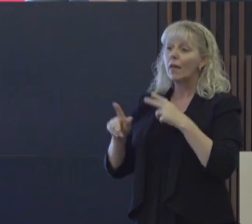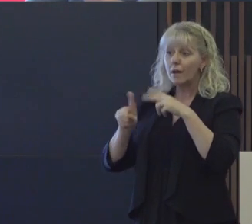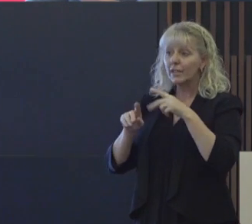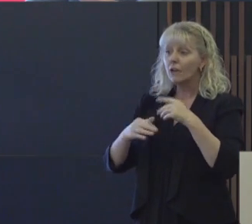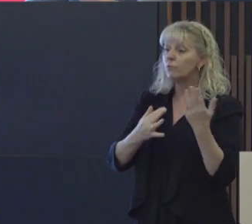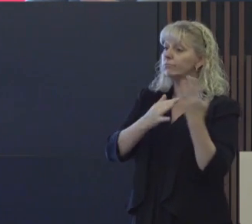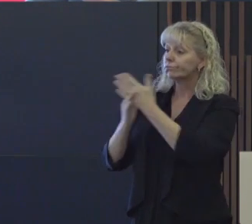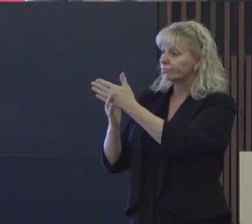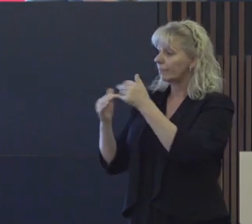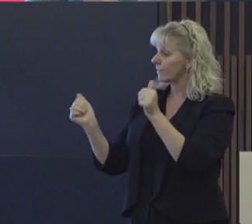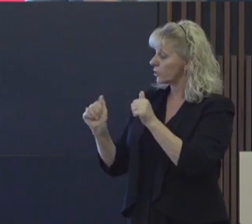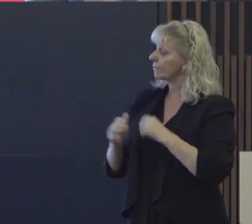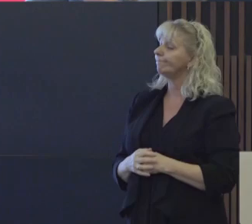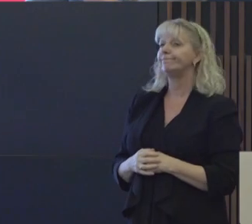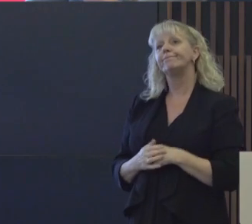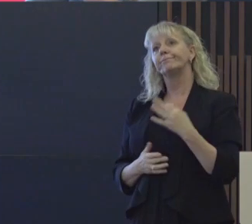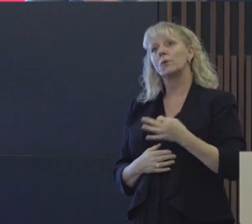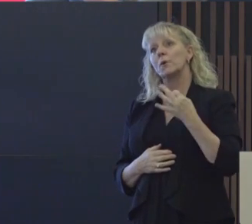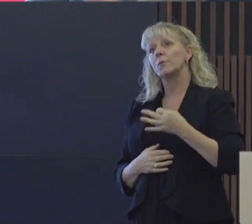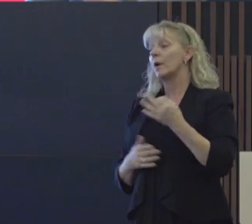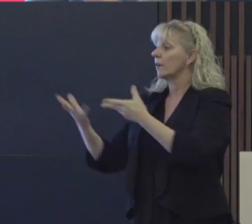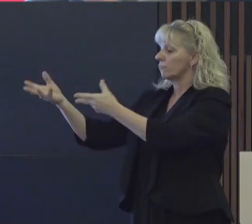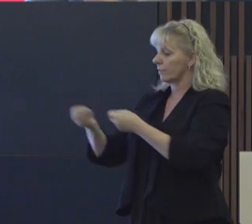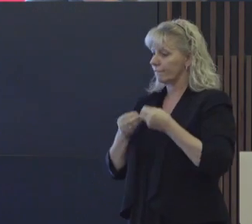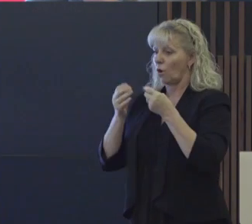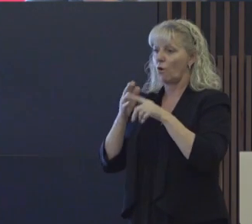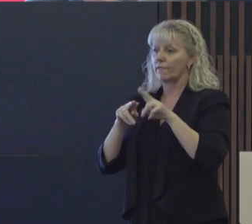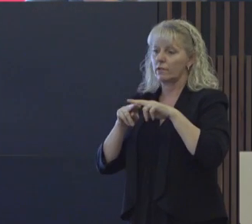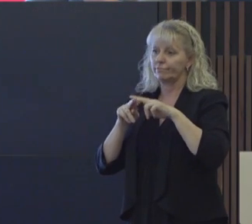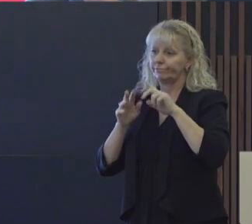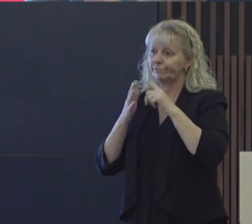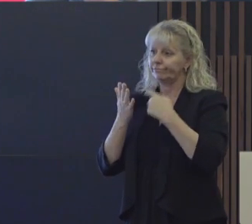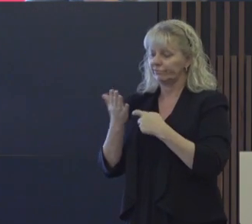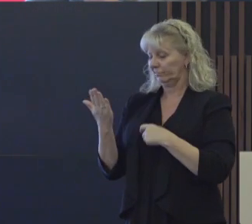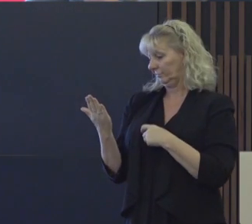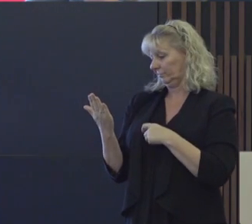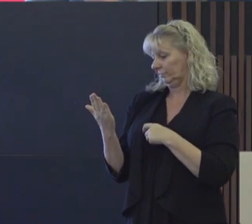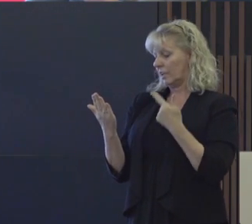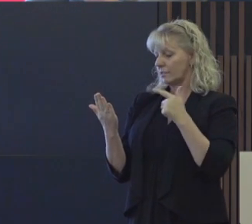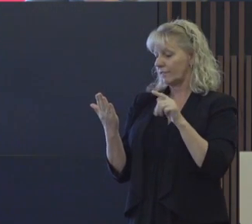application in, an offer is made, and the offer is, as I said, 70% of what